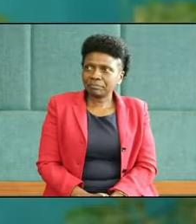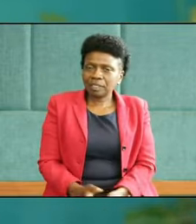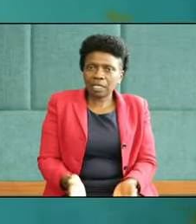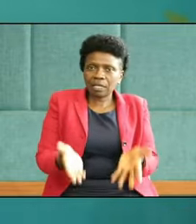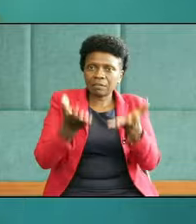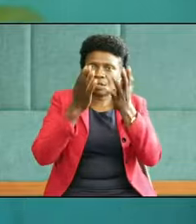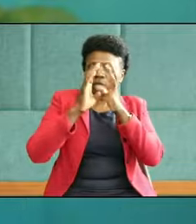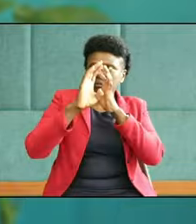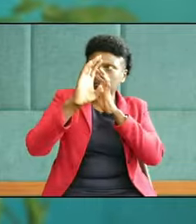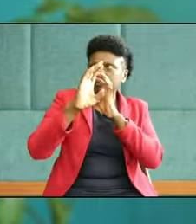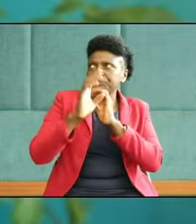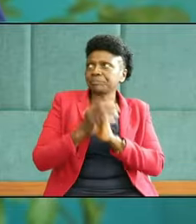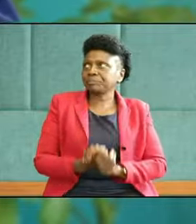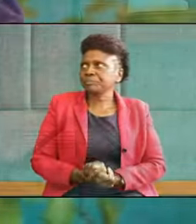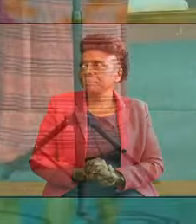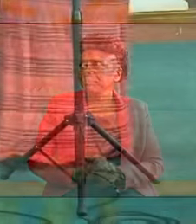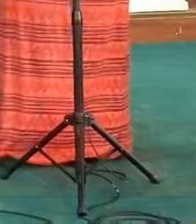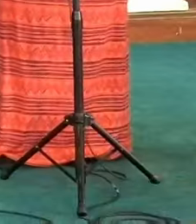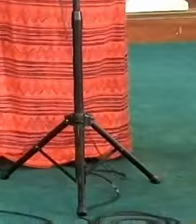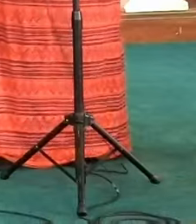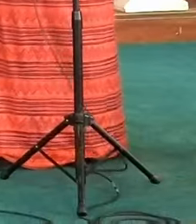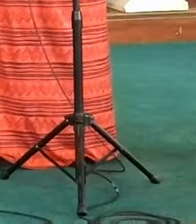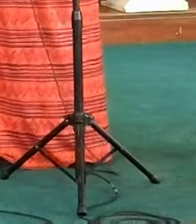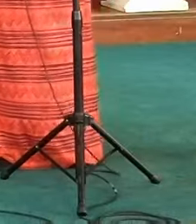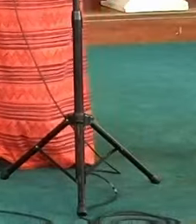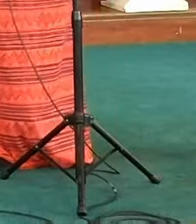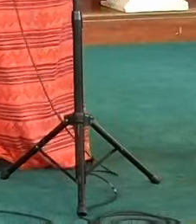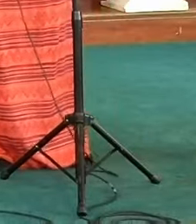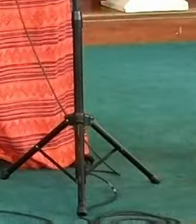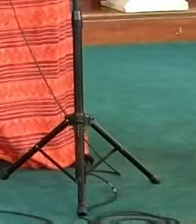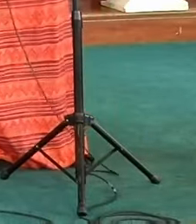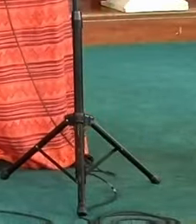up the trumpet. Jesus is coming again.